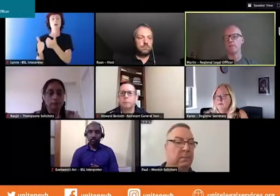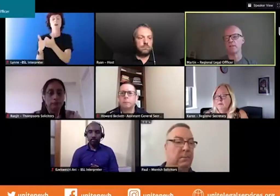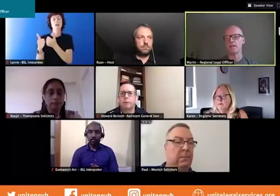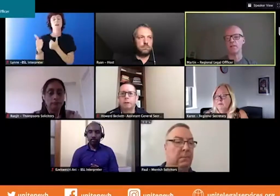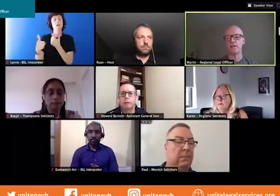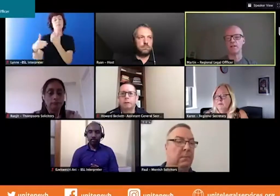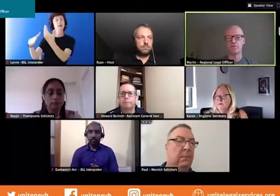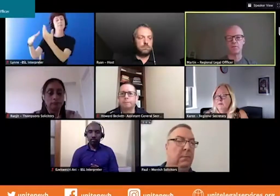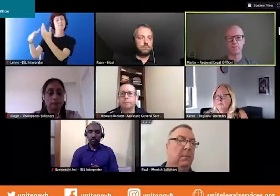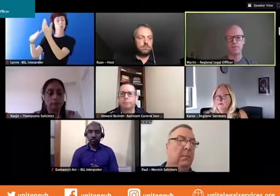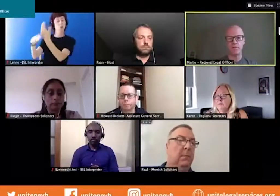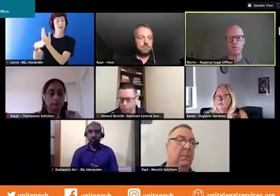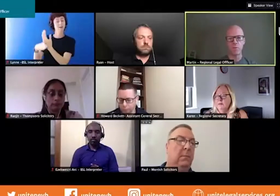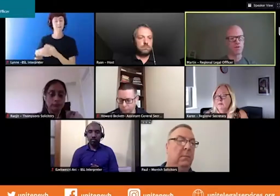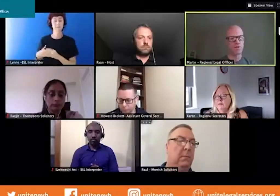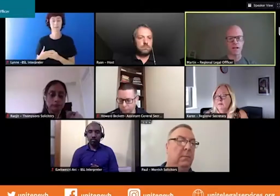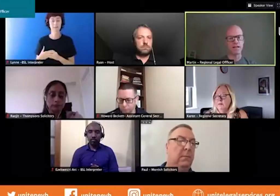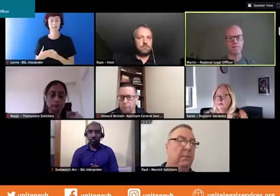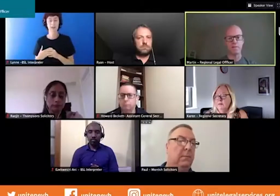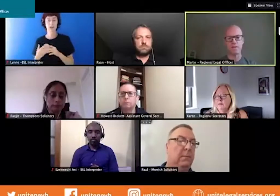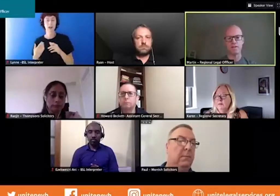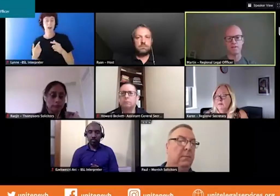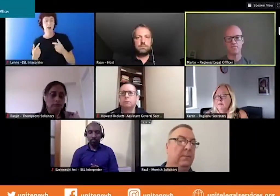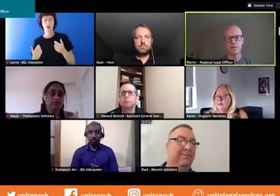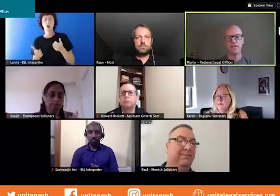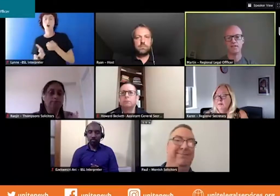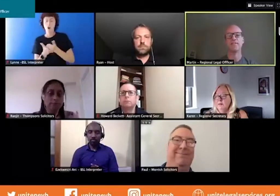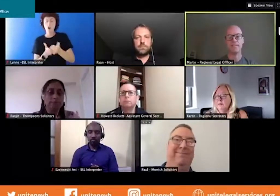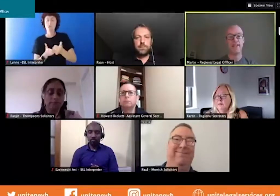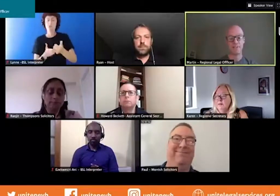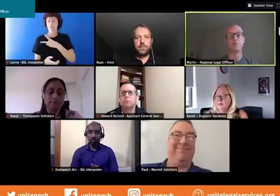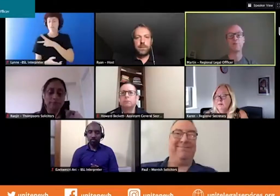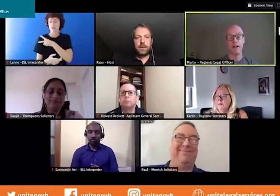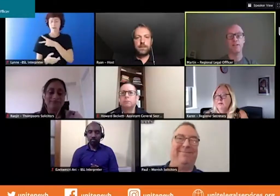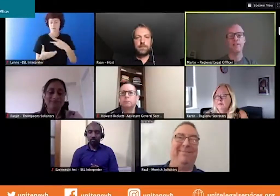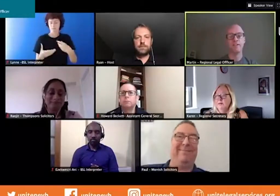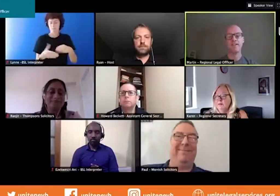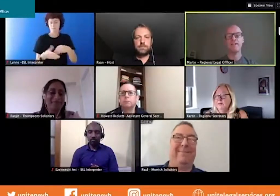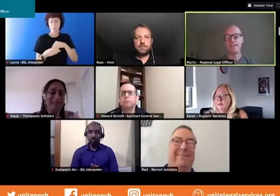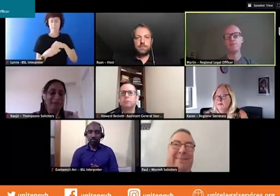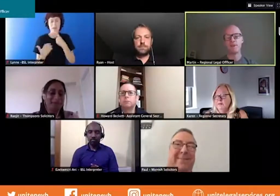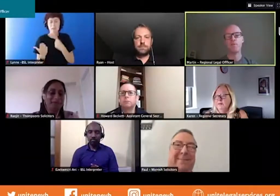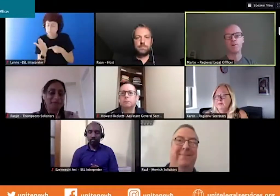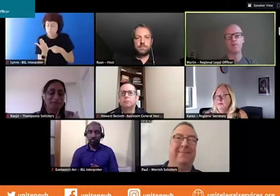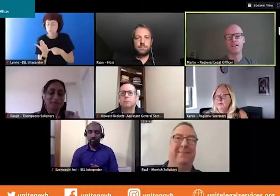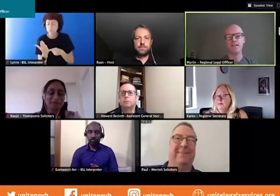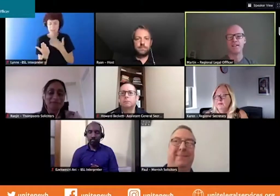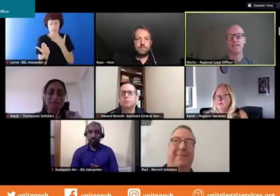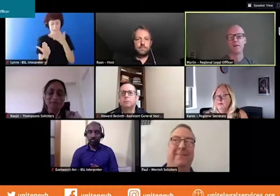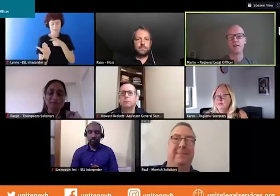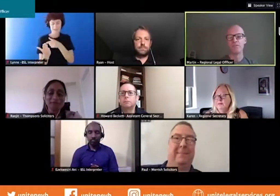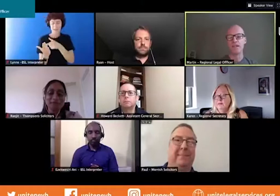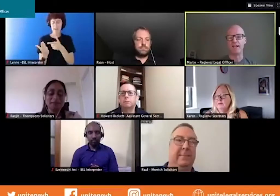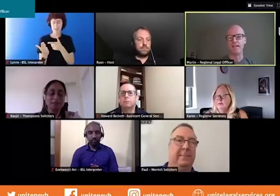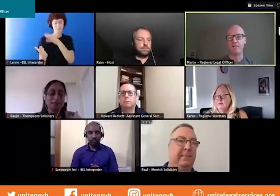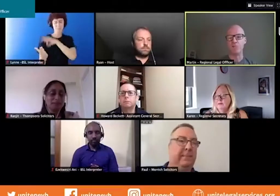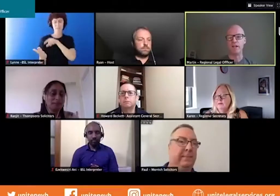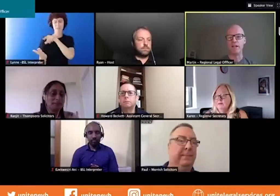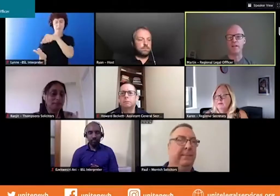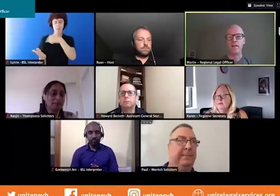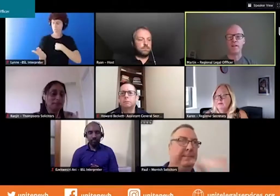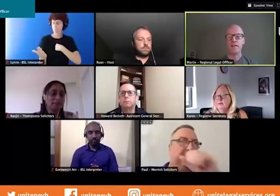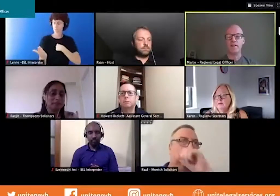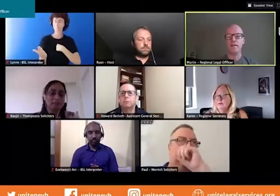often say to me, this all looks very one-sided, Martin. Is this right? I say, yeah, this is right. It is very one-sided. It is about protecting the